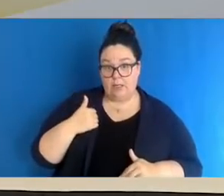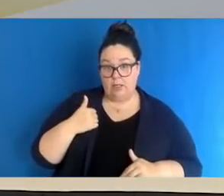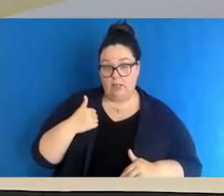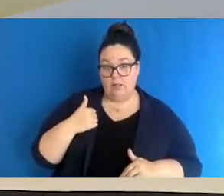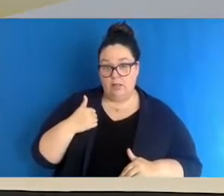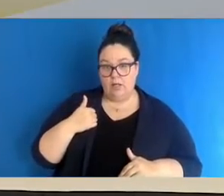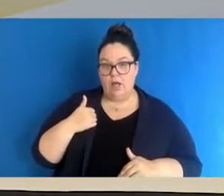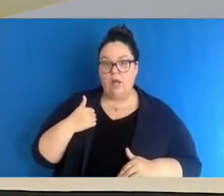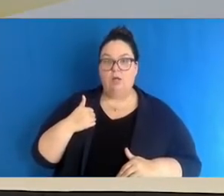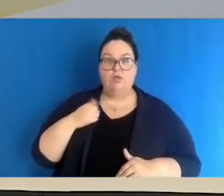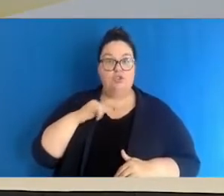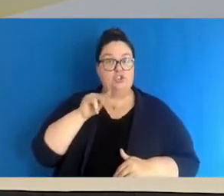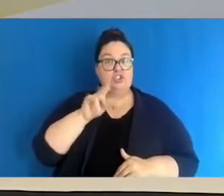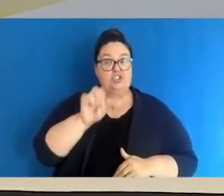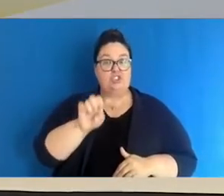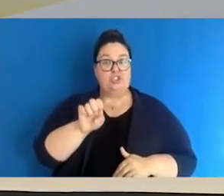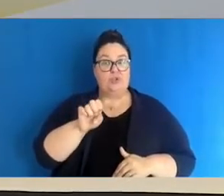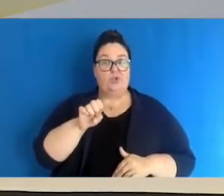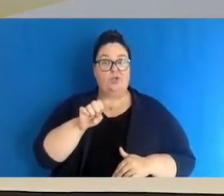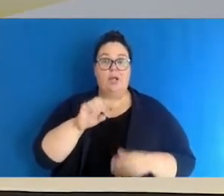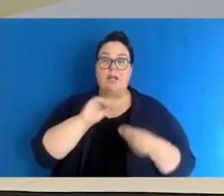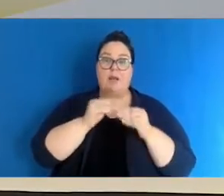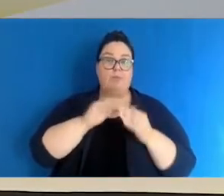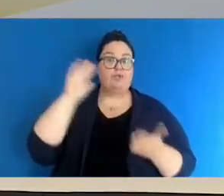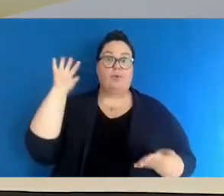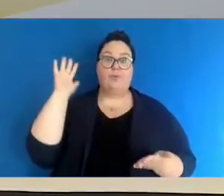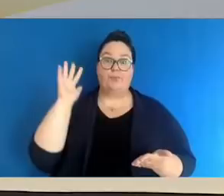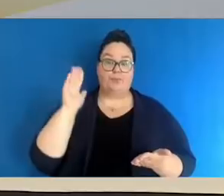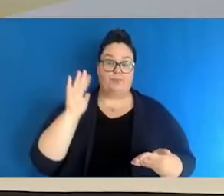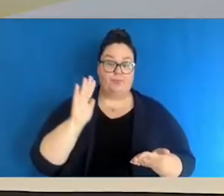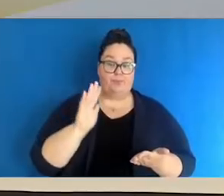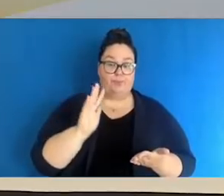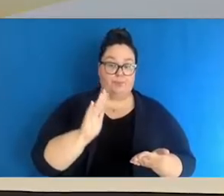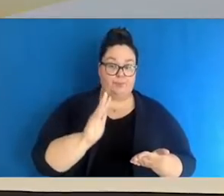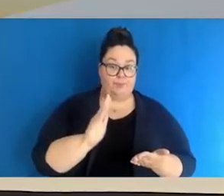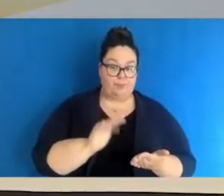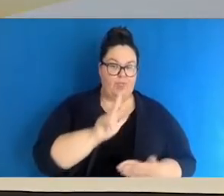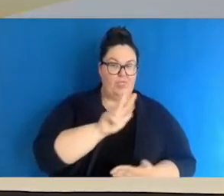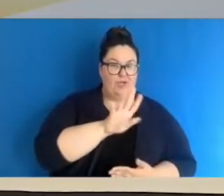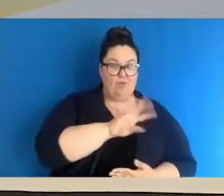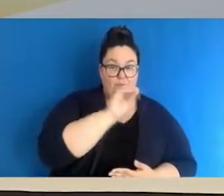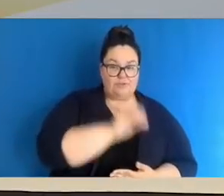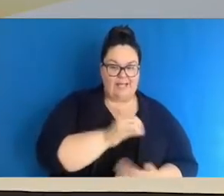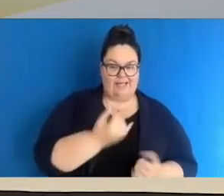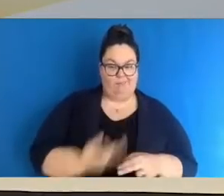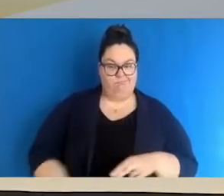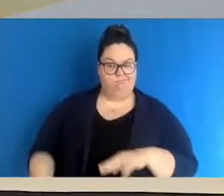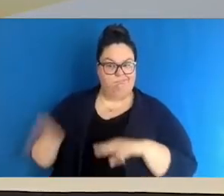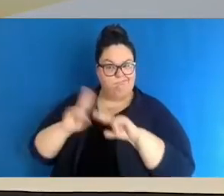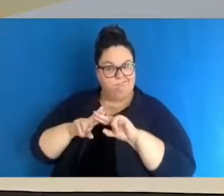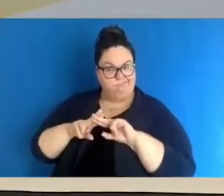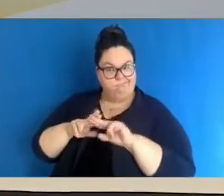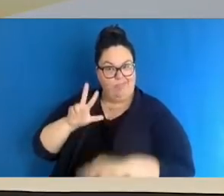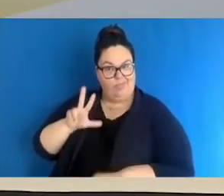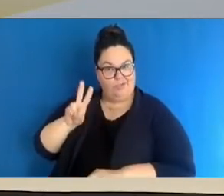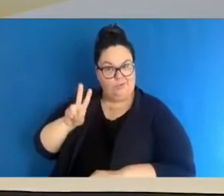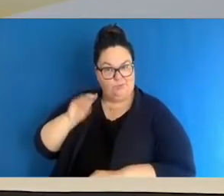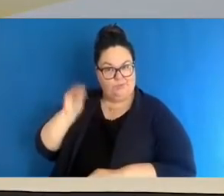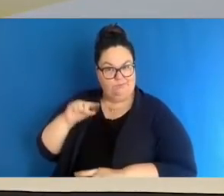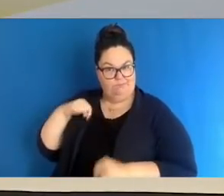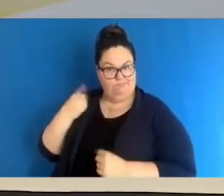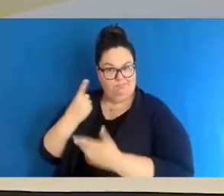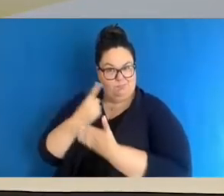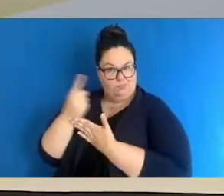were down 34% in June and are now up by 32% in the last week. And in the past